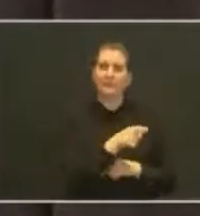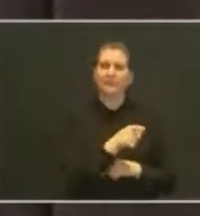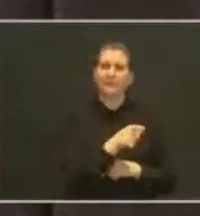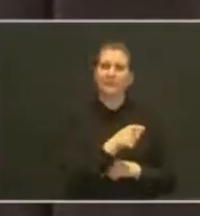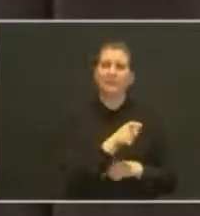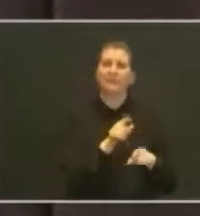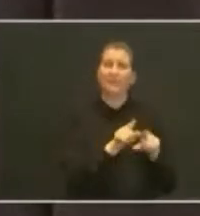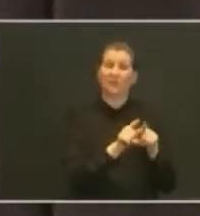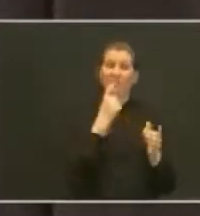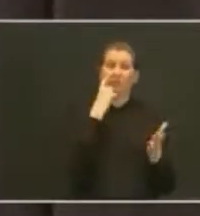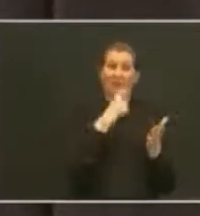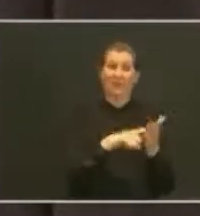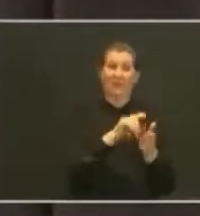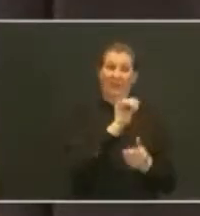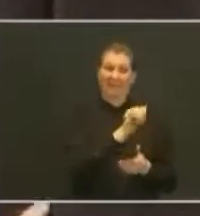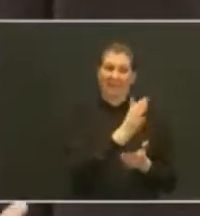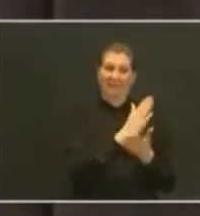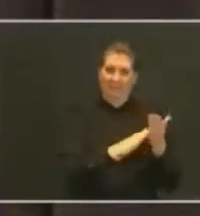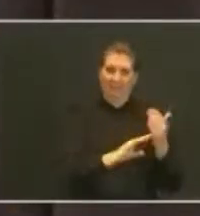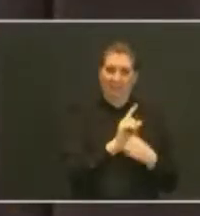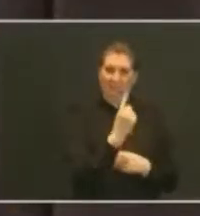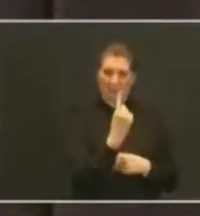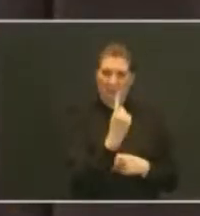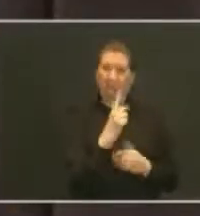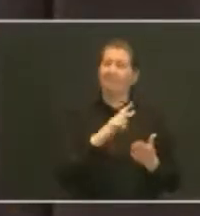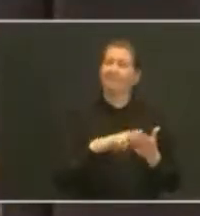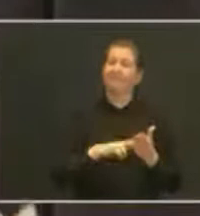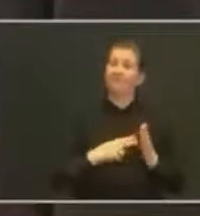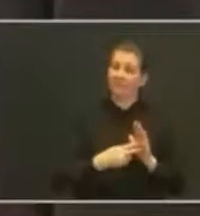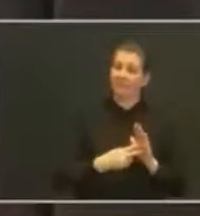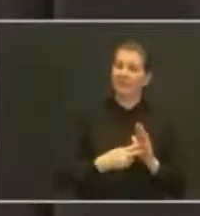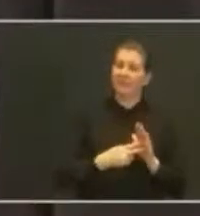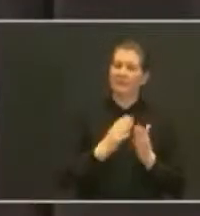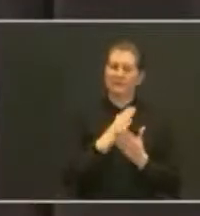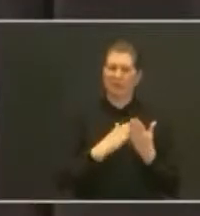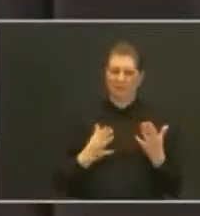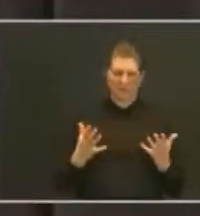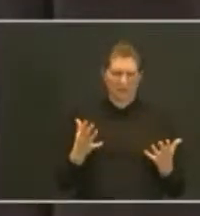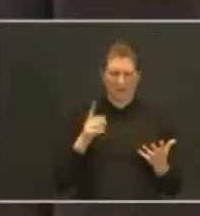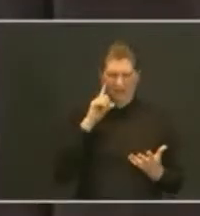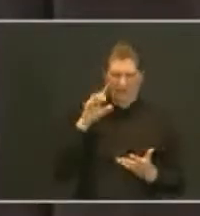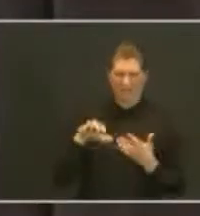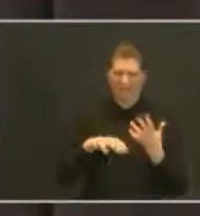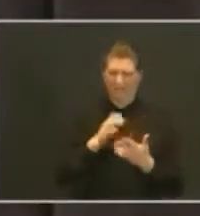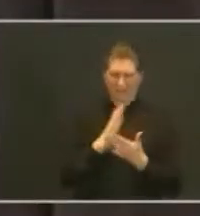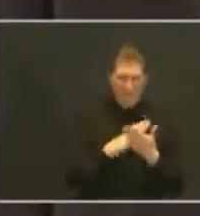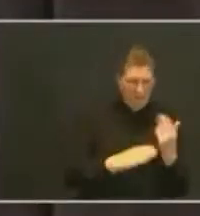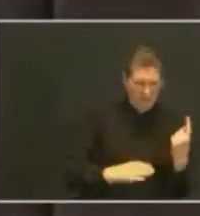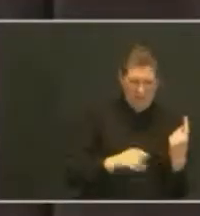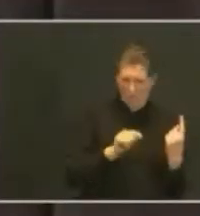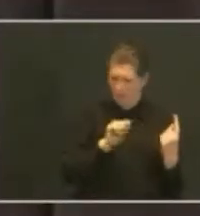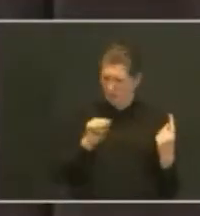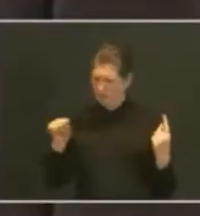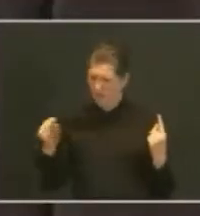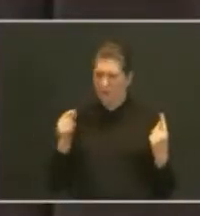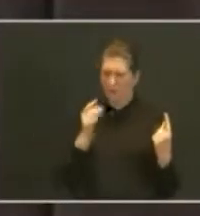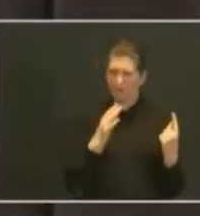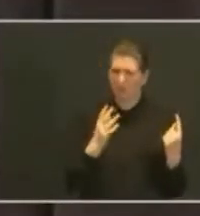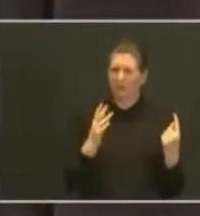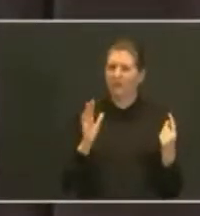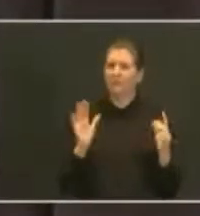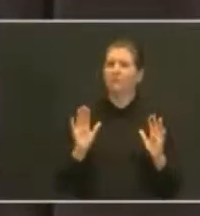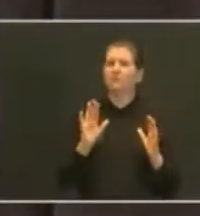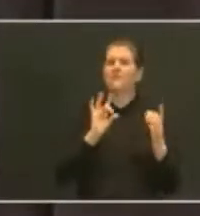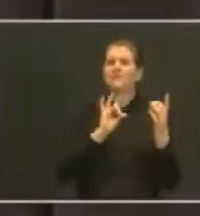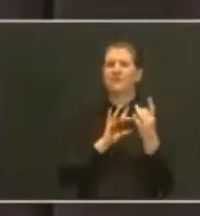that was at the expense of causing confusion. We understood that feedback about it being confusing to have